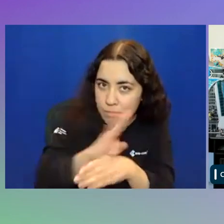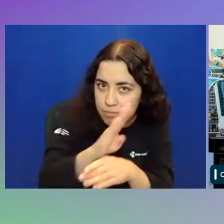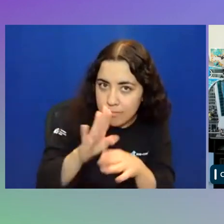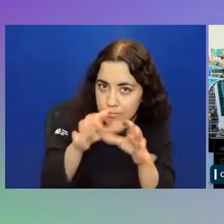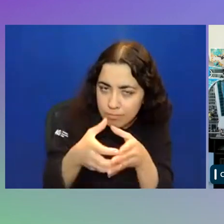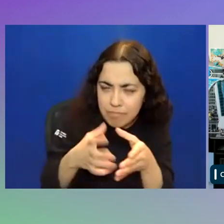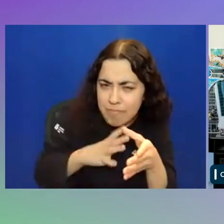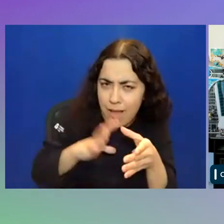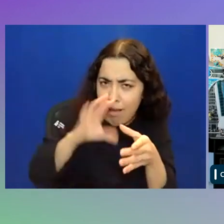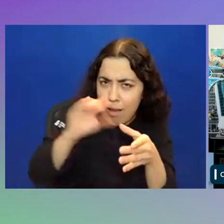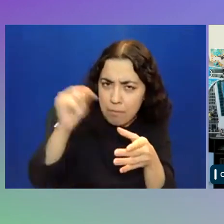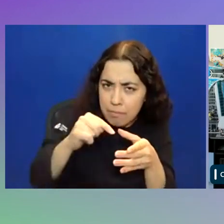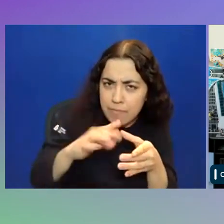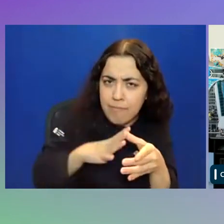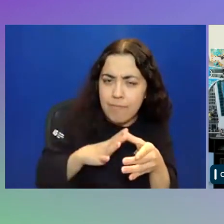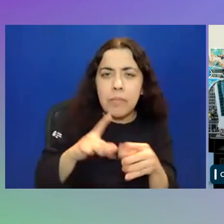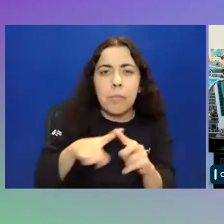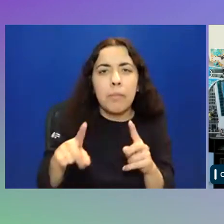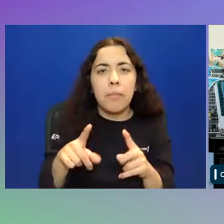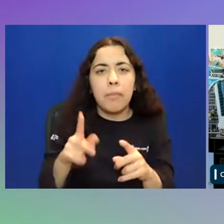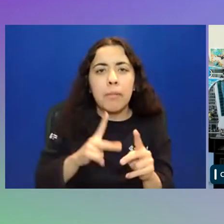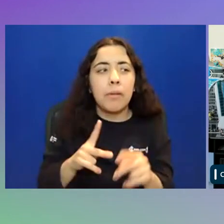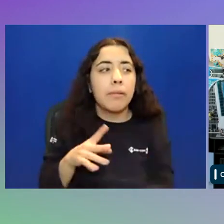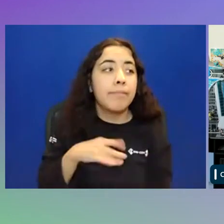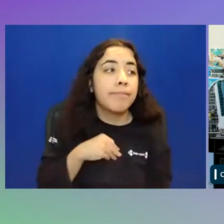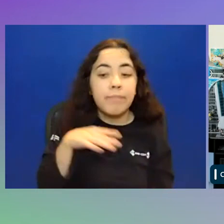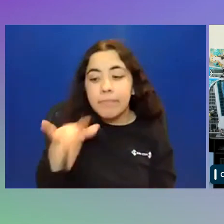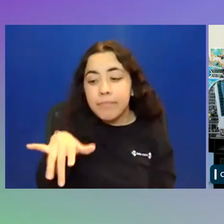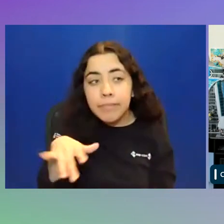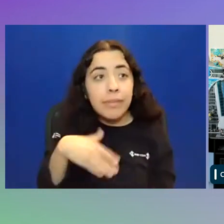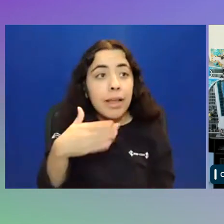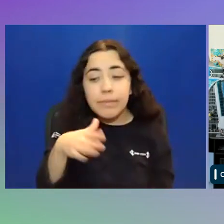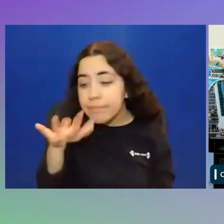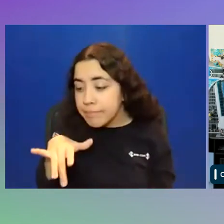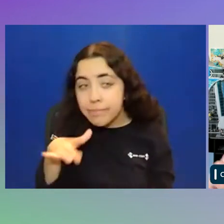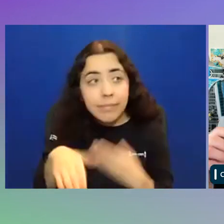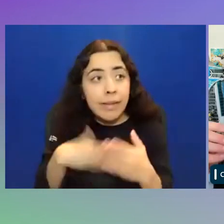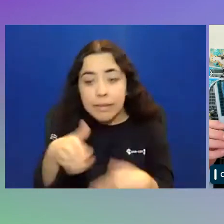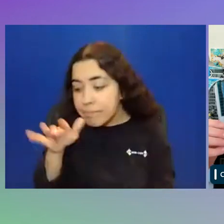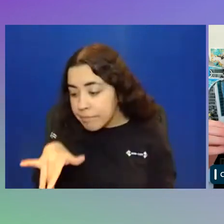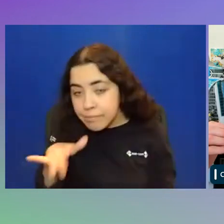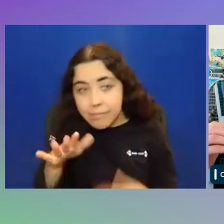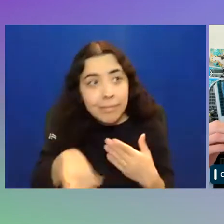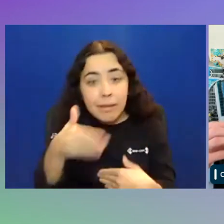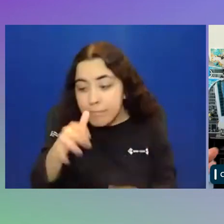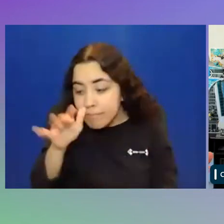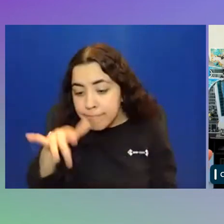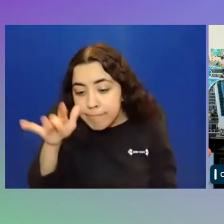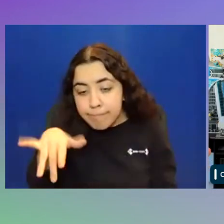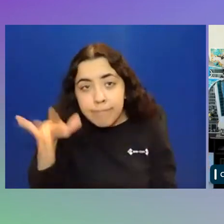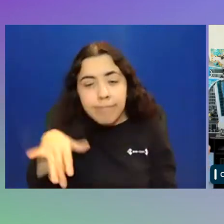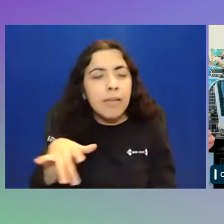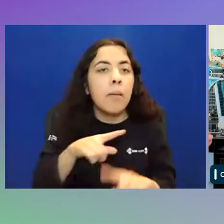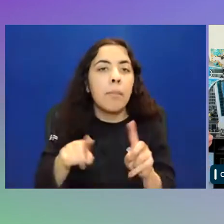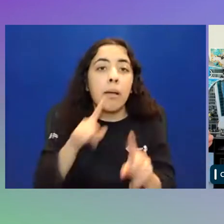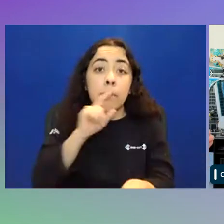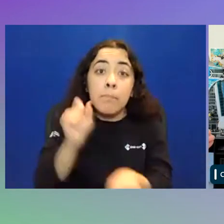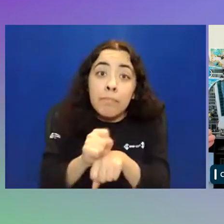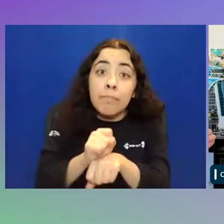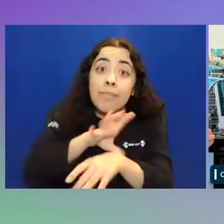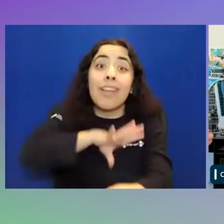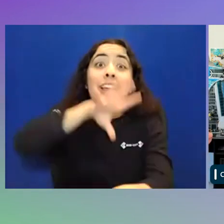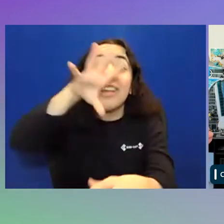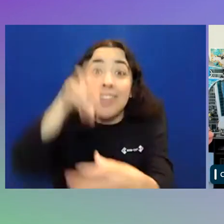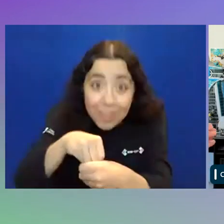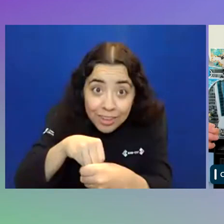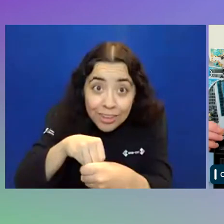and everyone's tempted to next through a training course, right? So try to make it in actually engaging